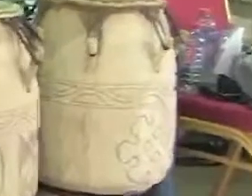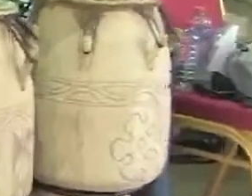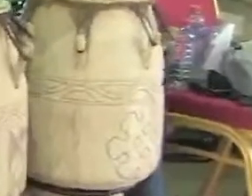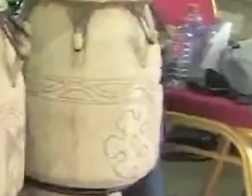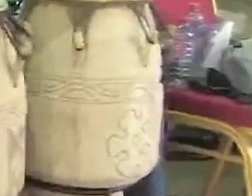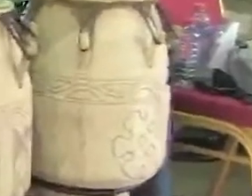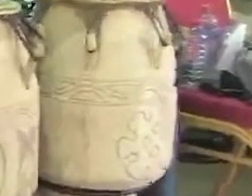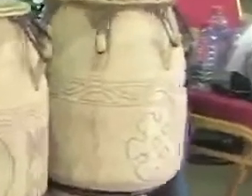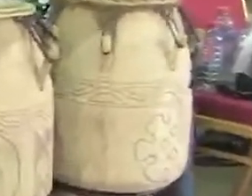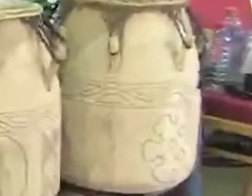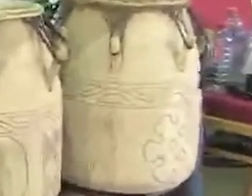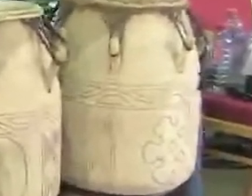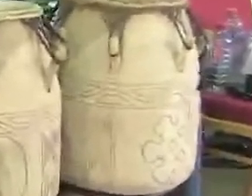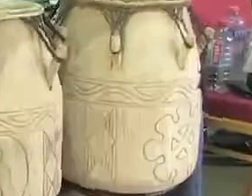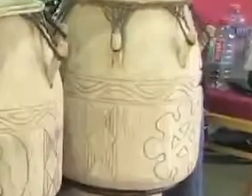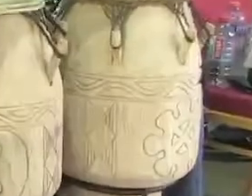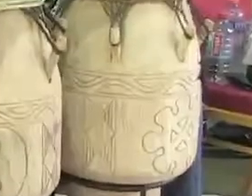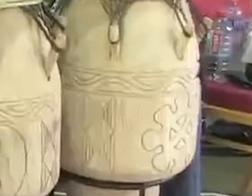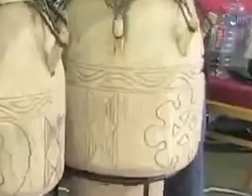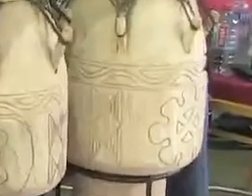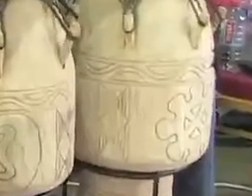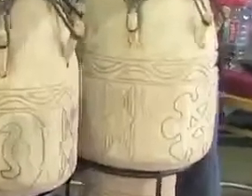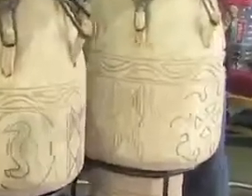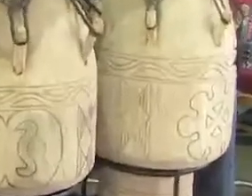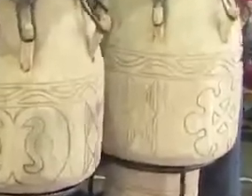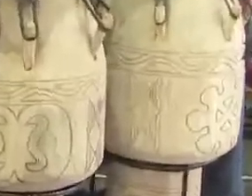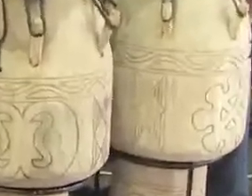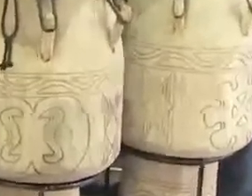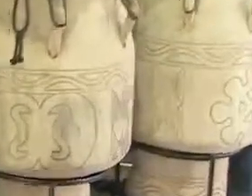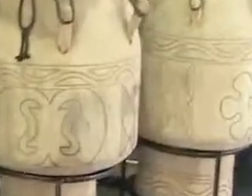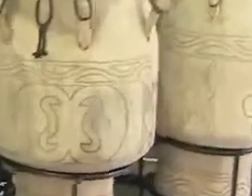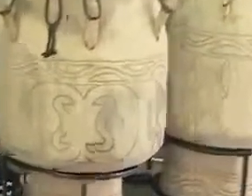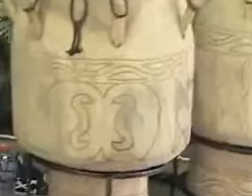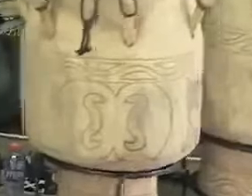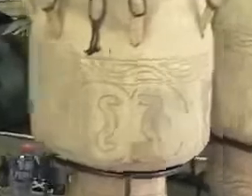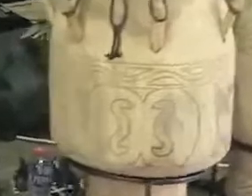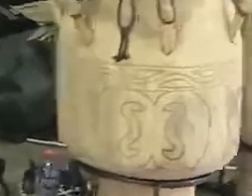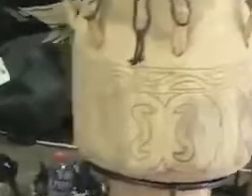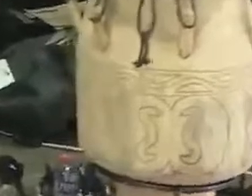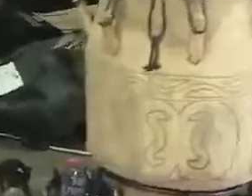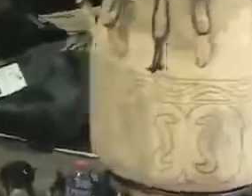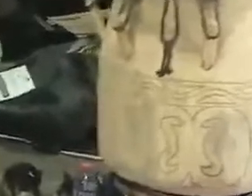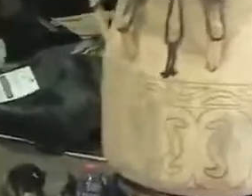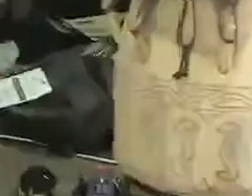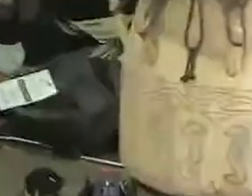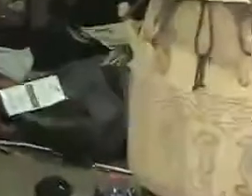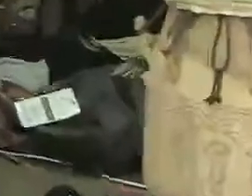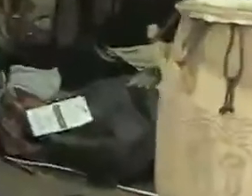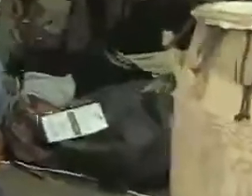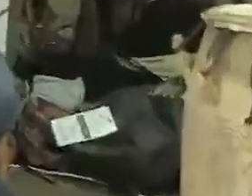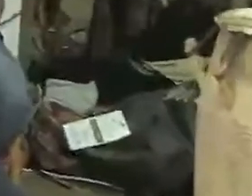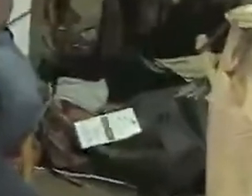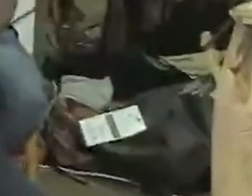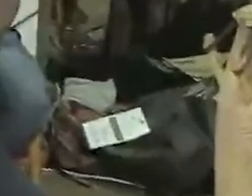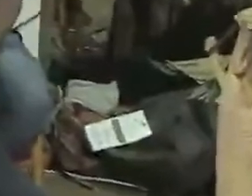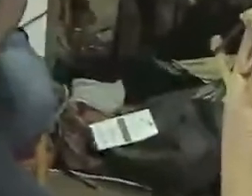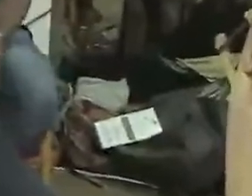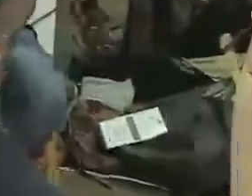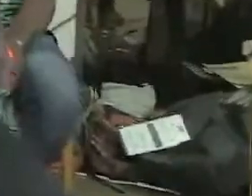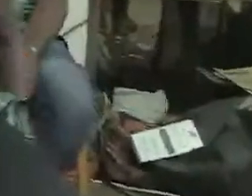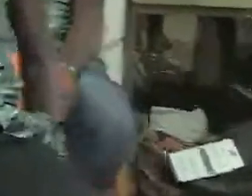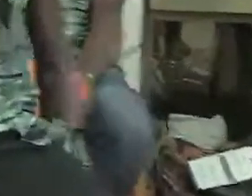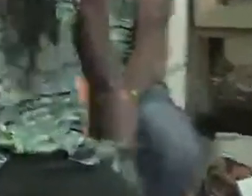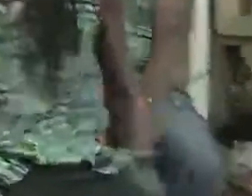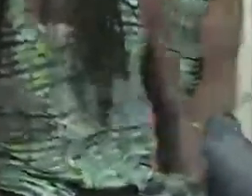ah, ah, oh, oh, oh, we're finishing, on